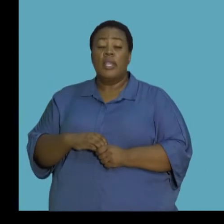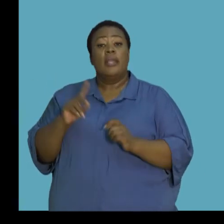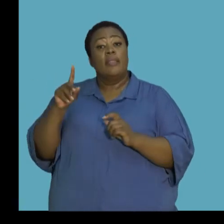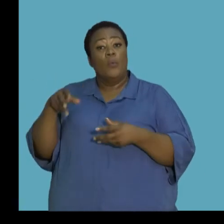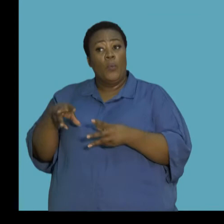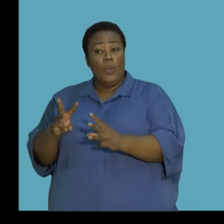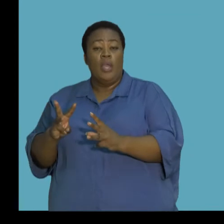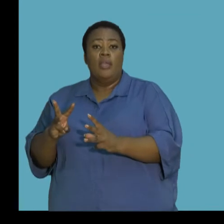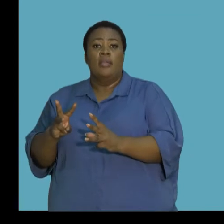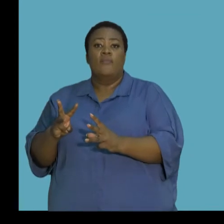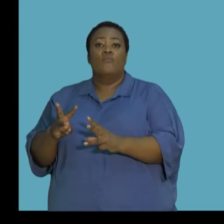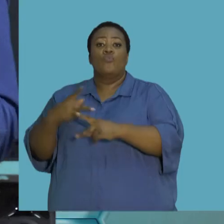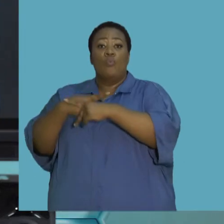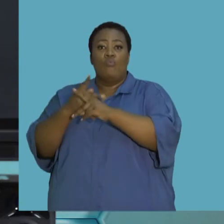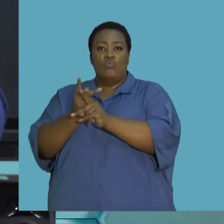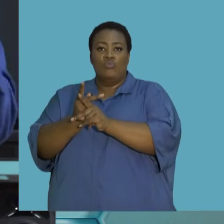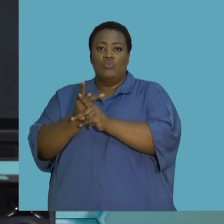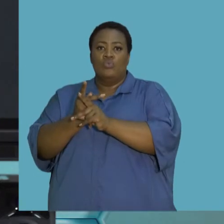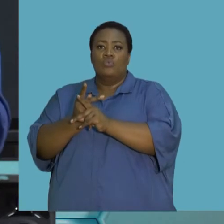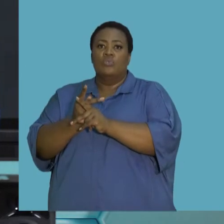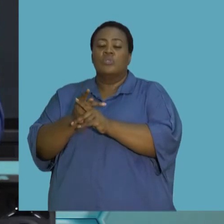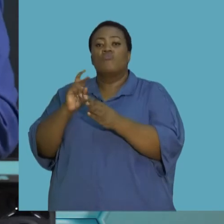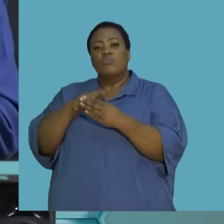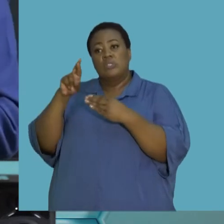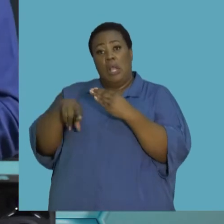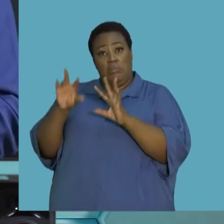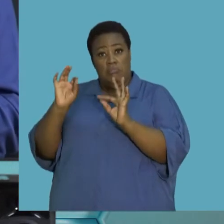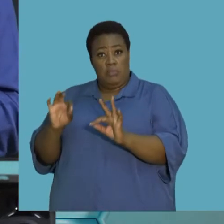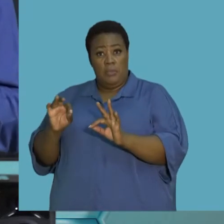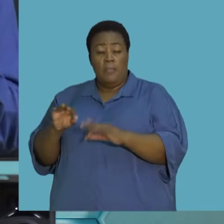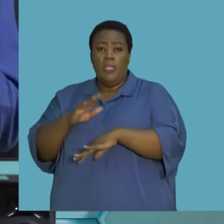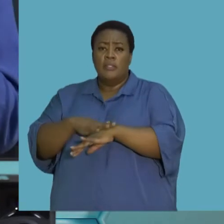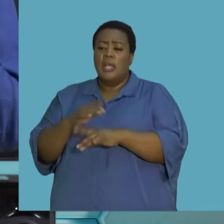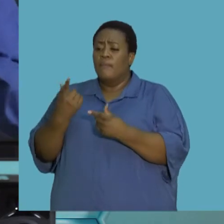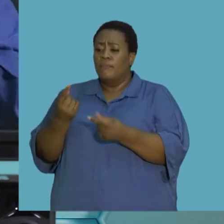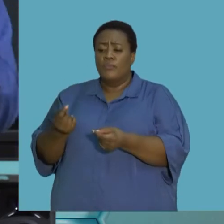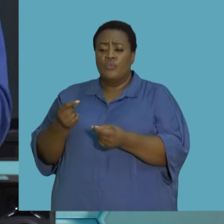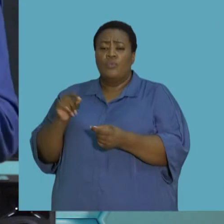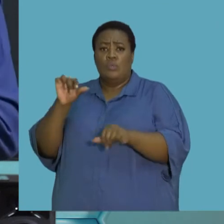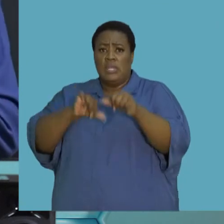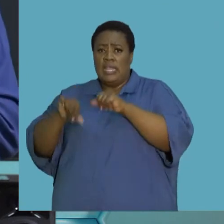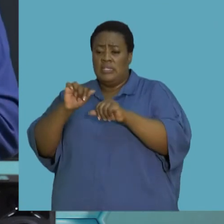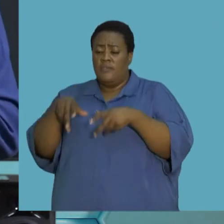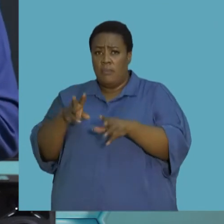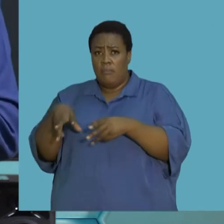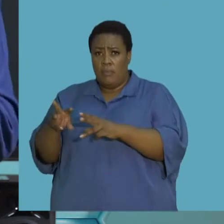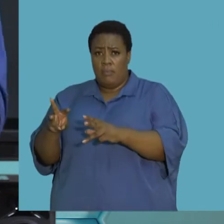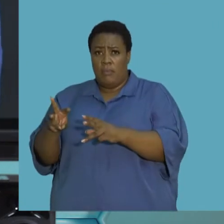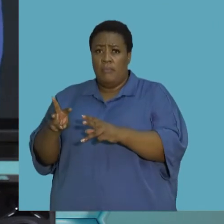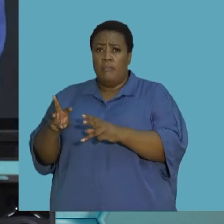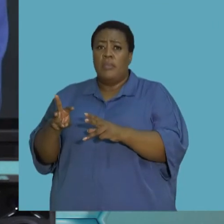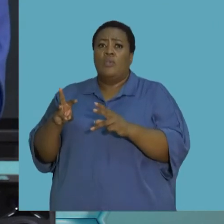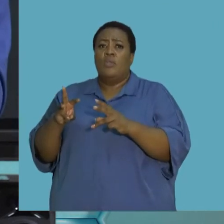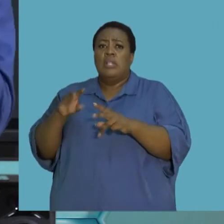points to the way in which you produce valid results. So when conducting a scientific method, were